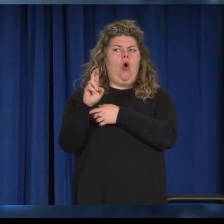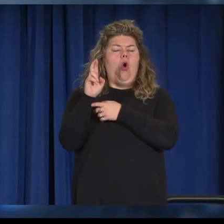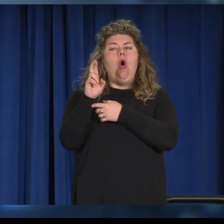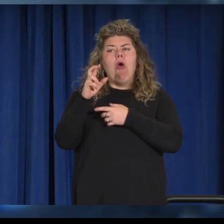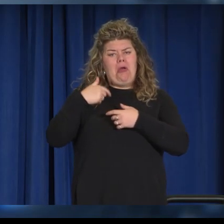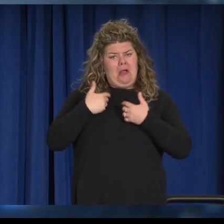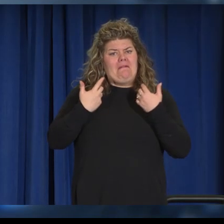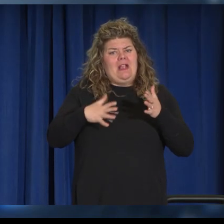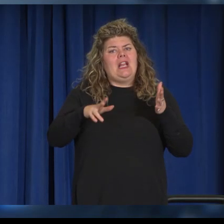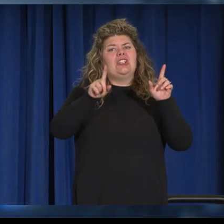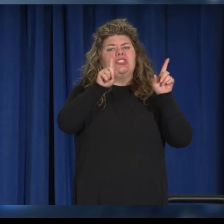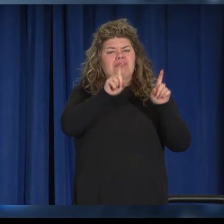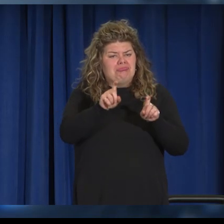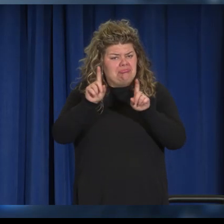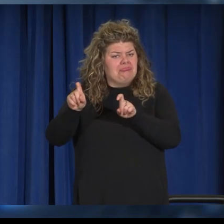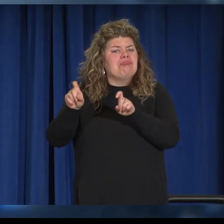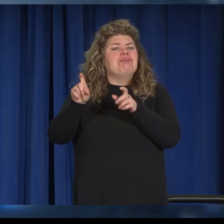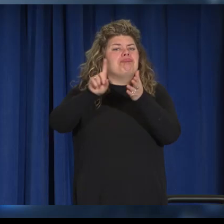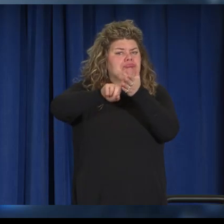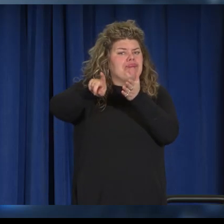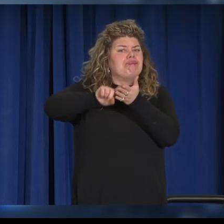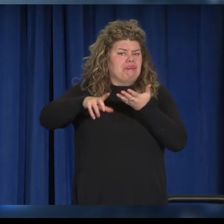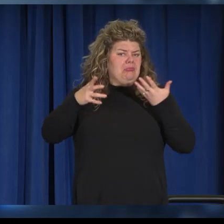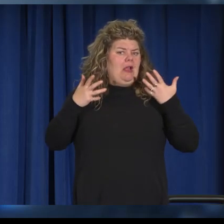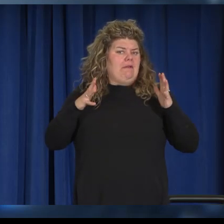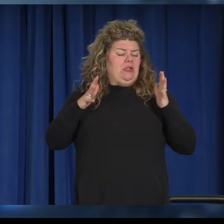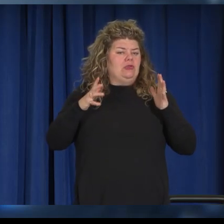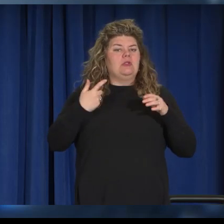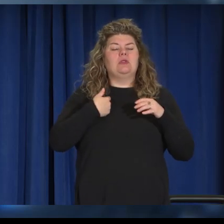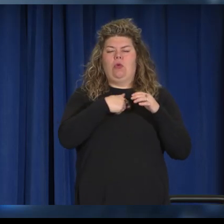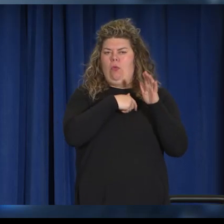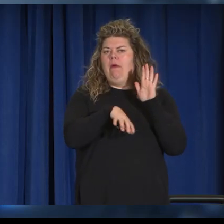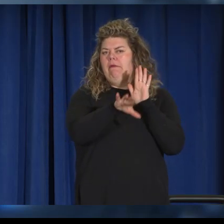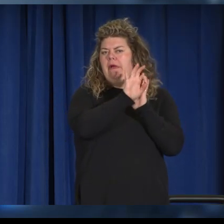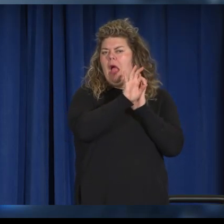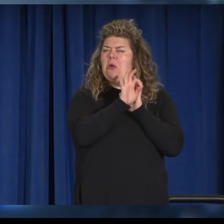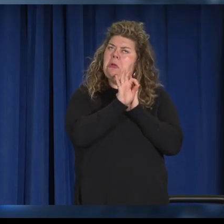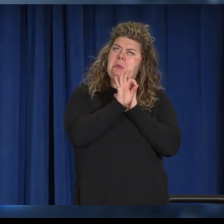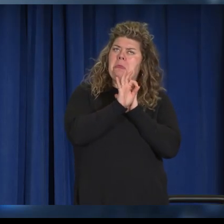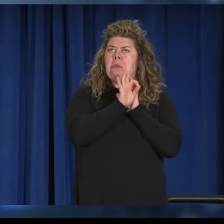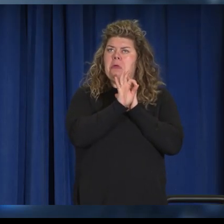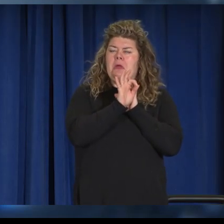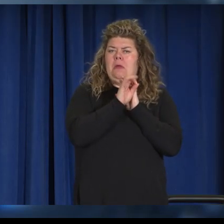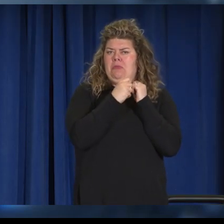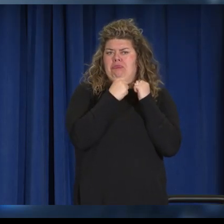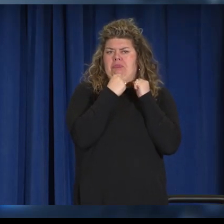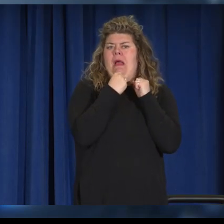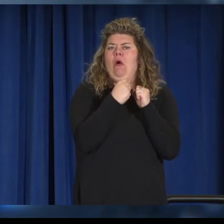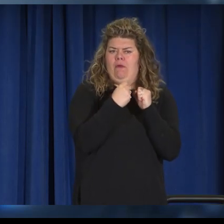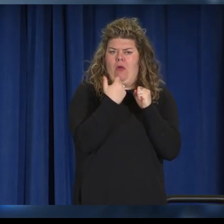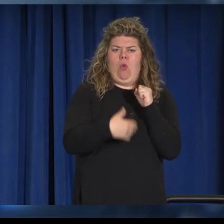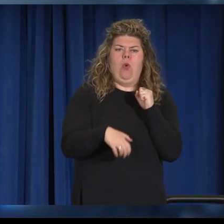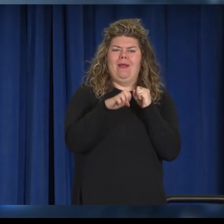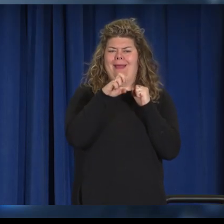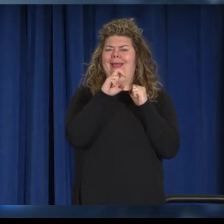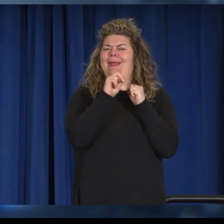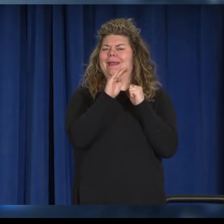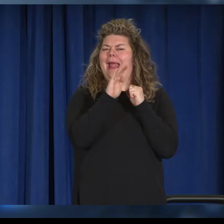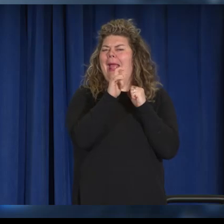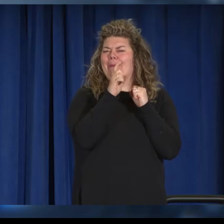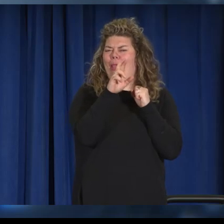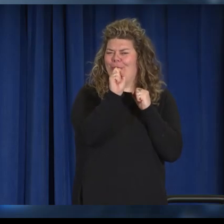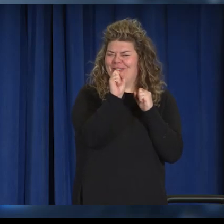explored and we've experimented, and we found some really, powerful enablers, and we found